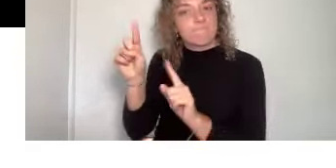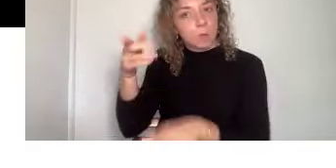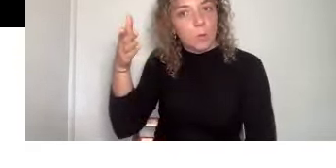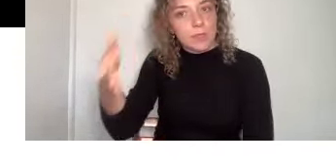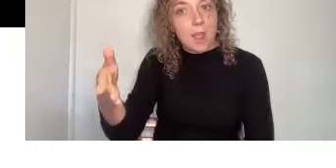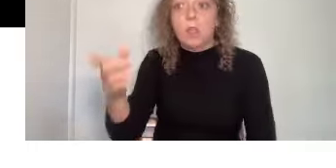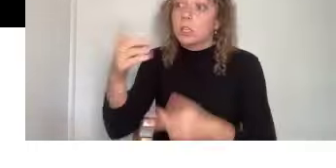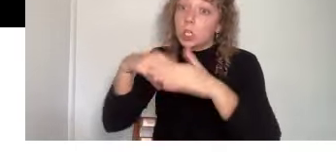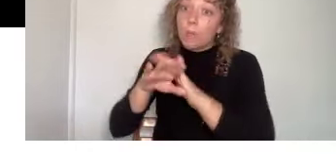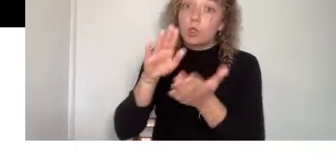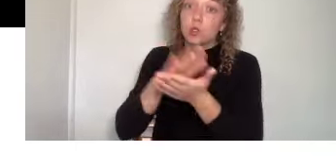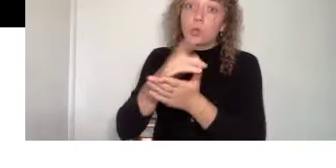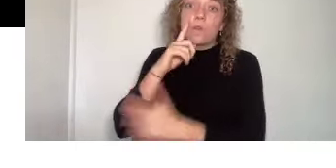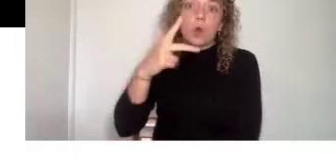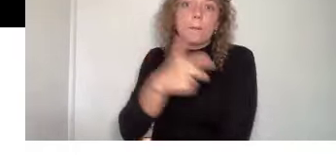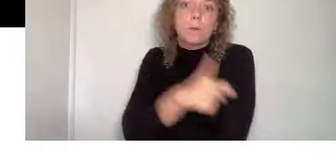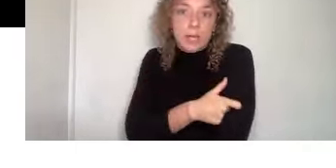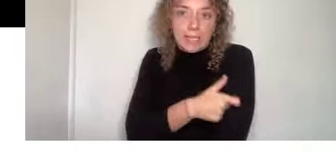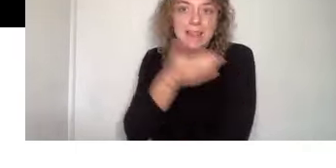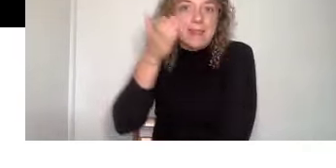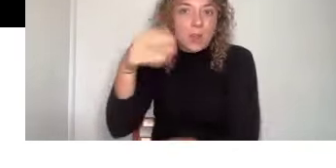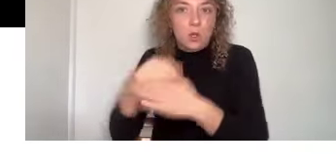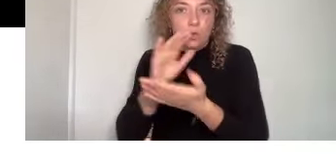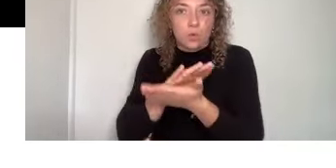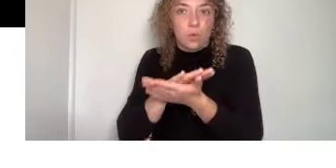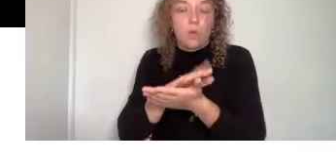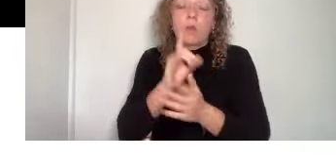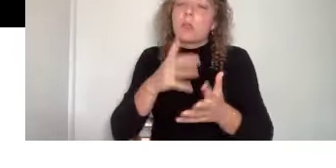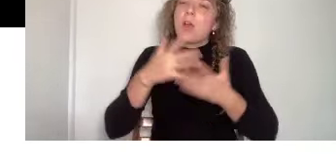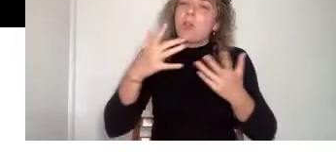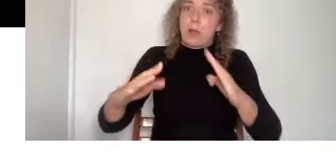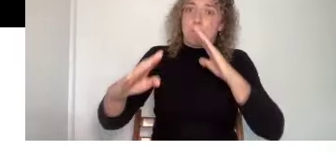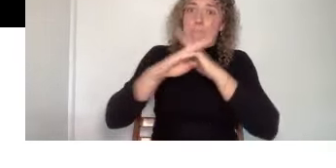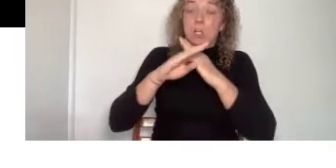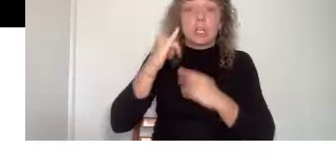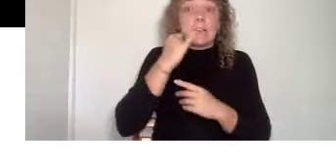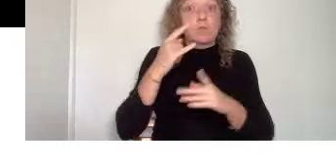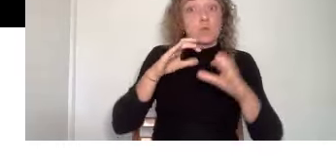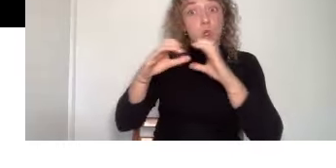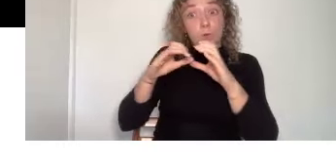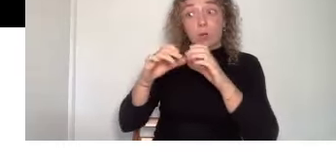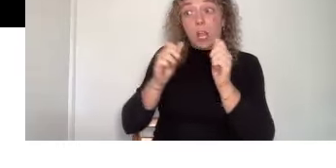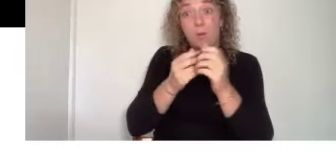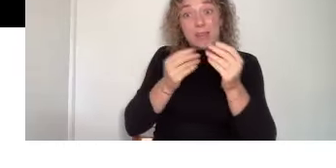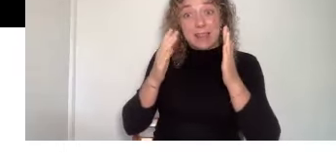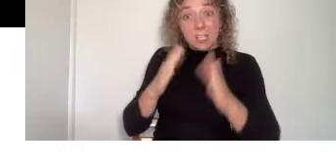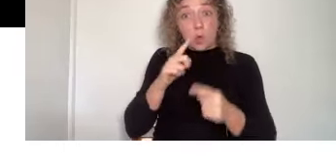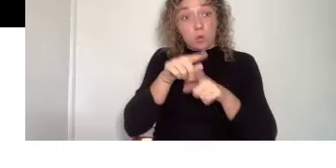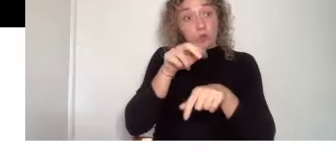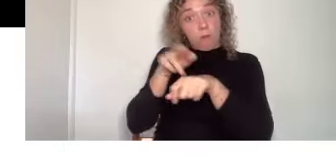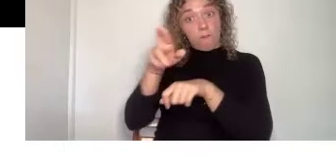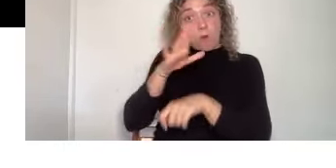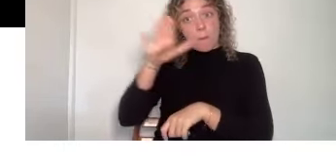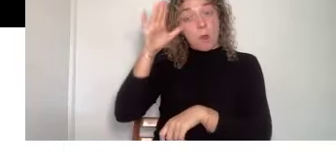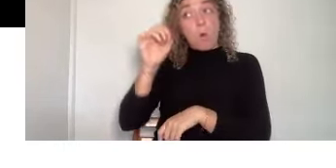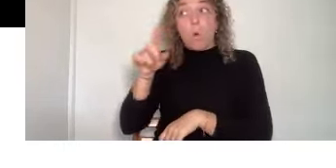come to schools and immunize children. So again, these are a lot of barriers that if you communicate to a liaison when referring a parent, or